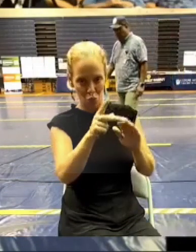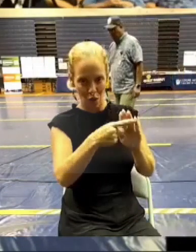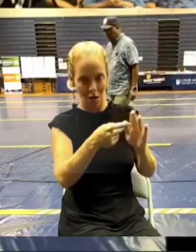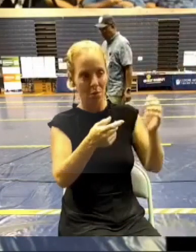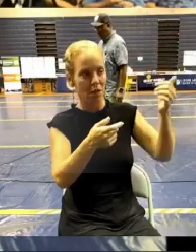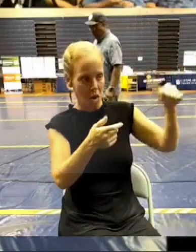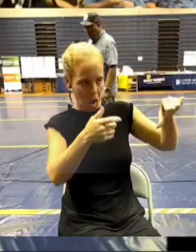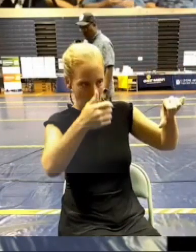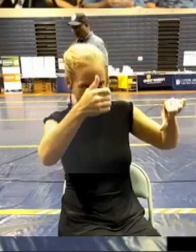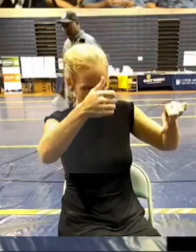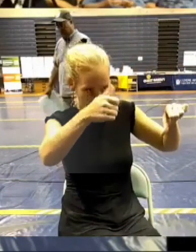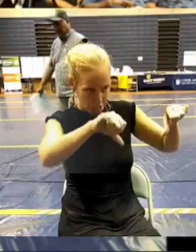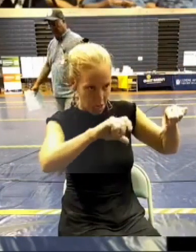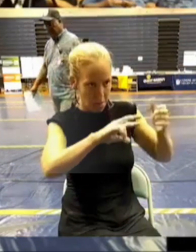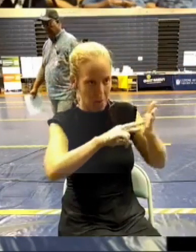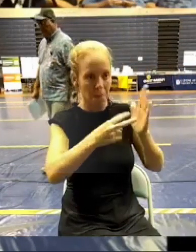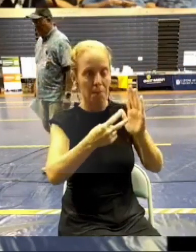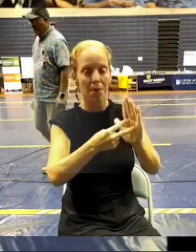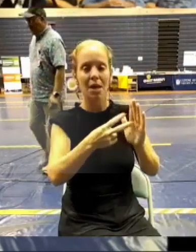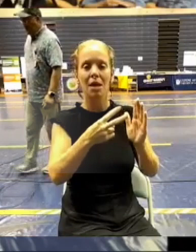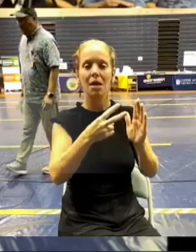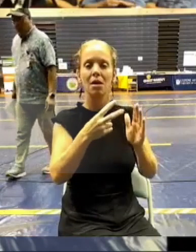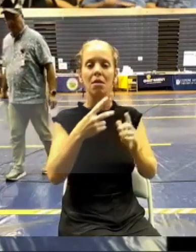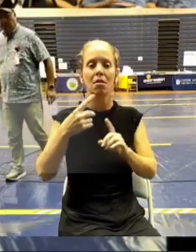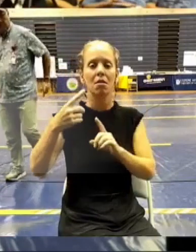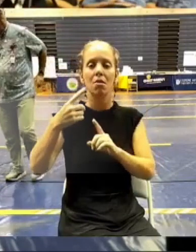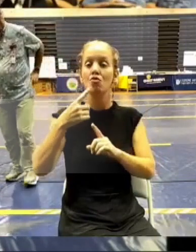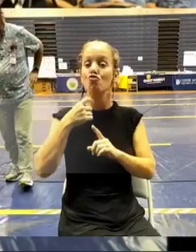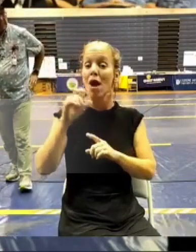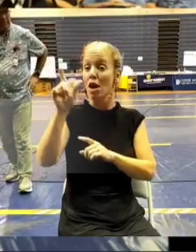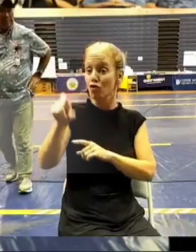we deny, I'm gonna get kicked out of the red program,